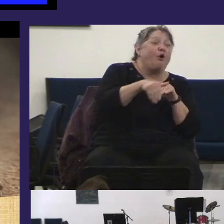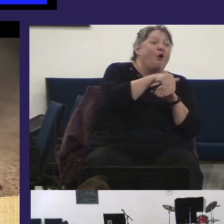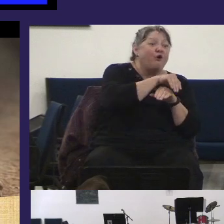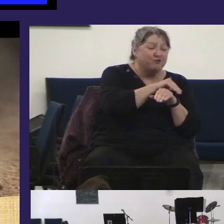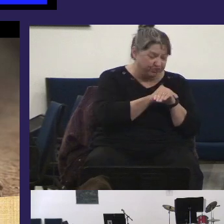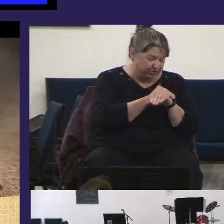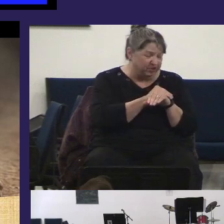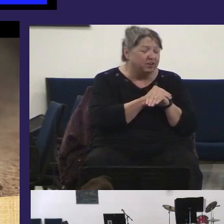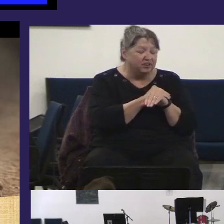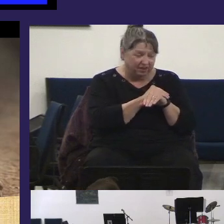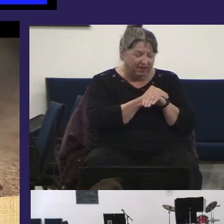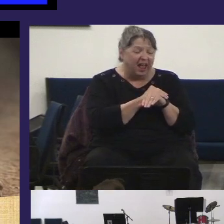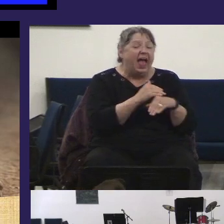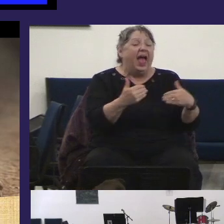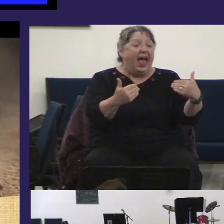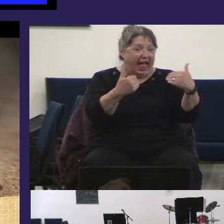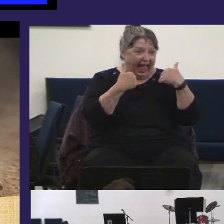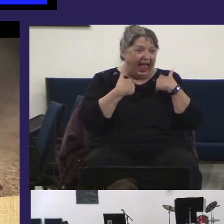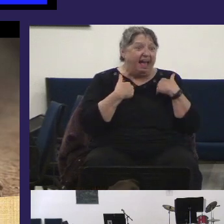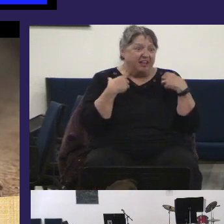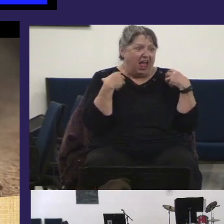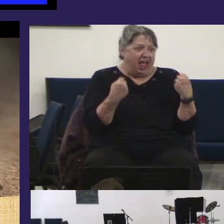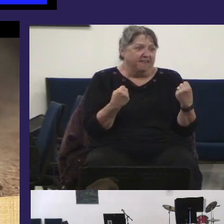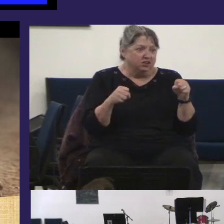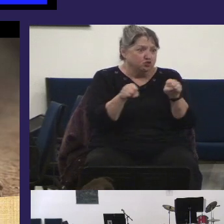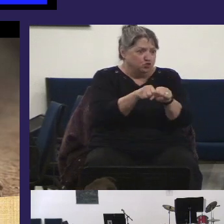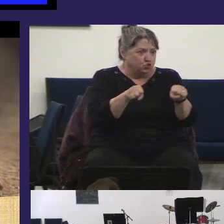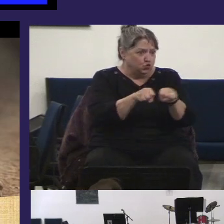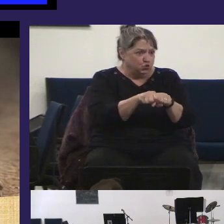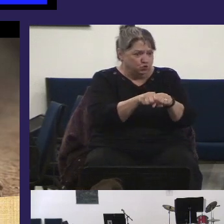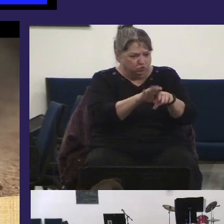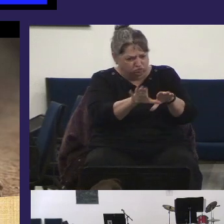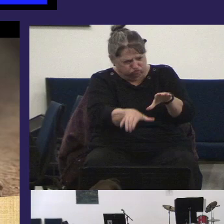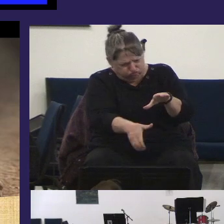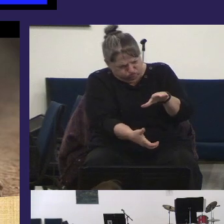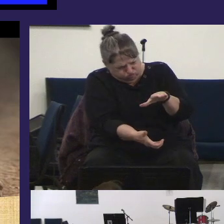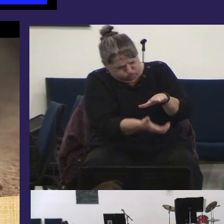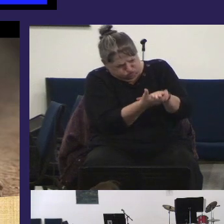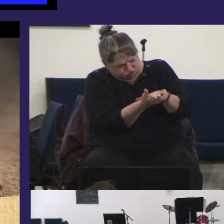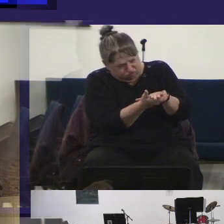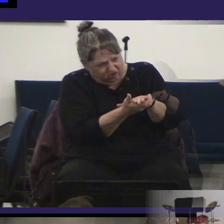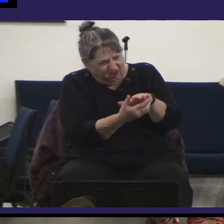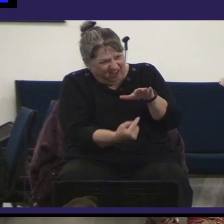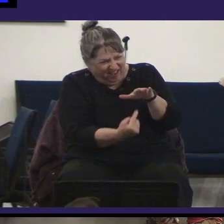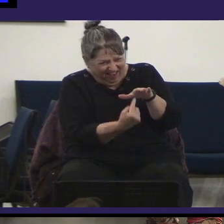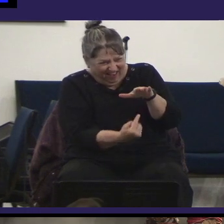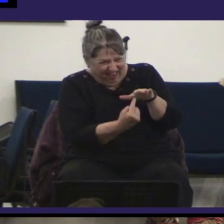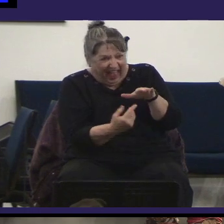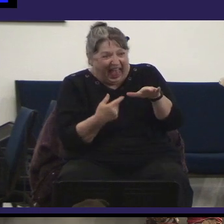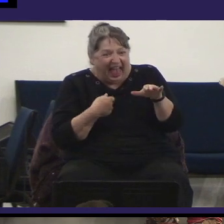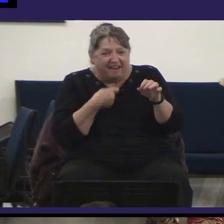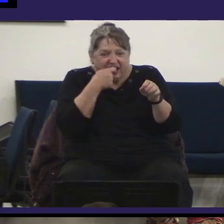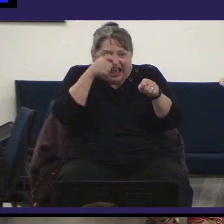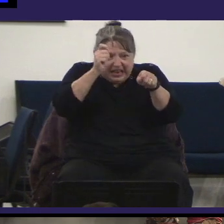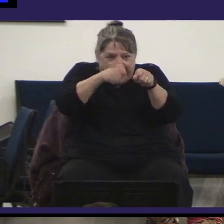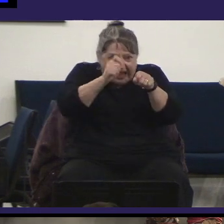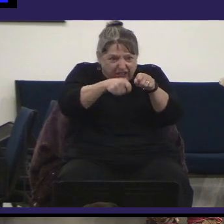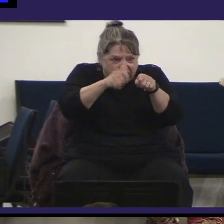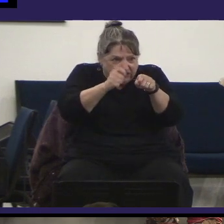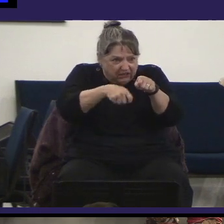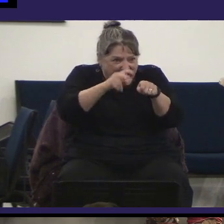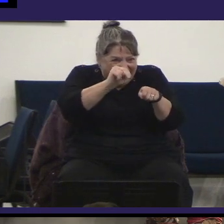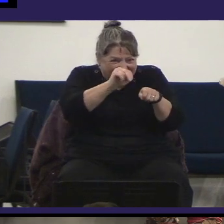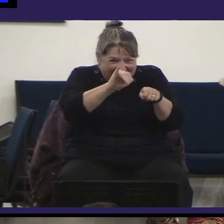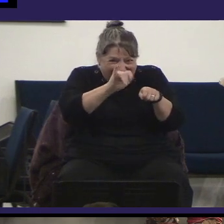the surest of footing on the battlefield. He did not have to worry about his feet slipping in the heat of the battle, for he